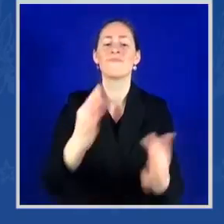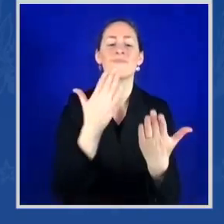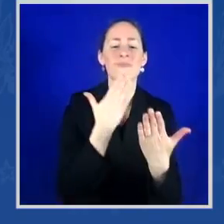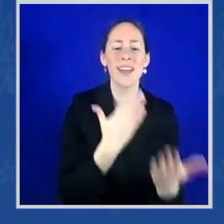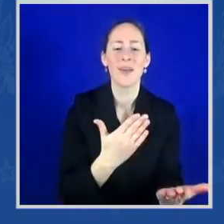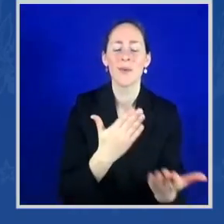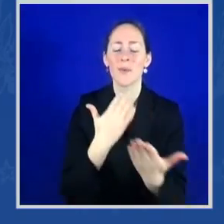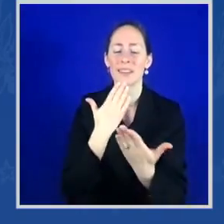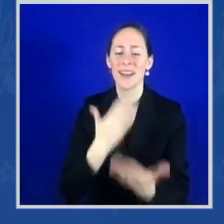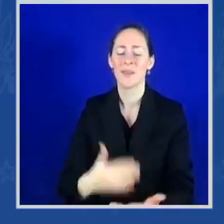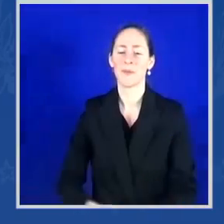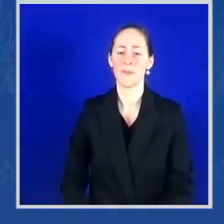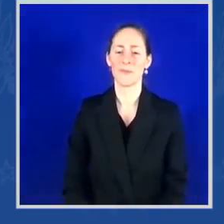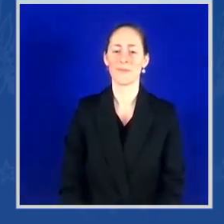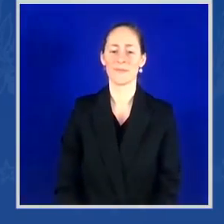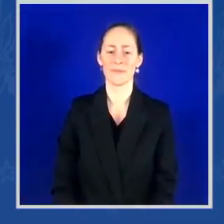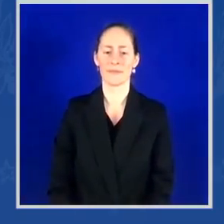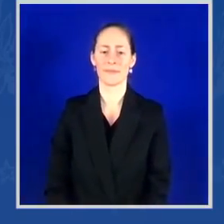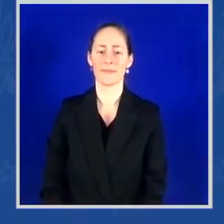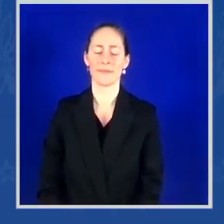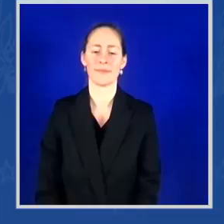Good morning, everyone. Good morning.